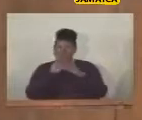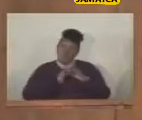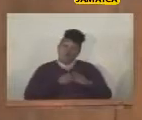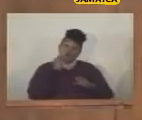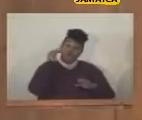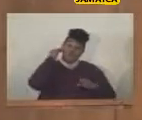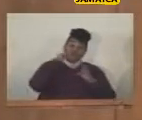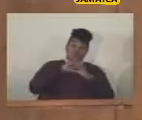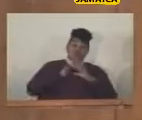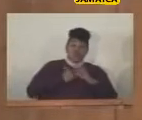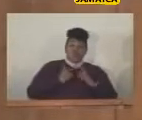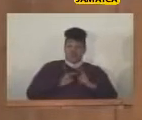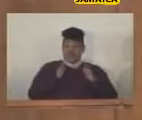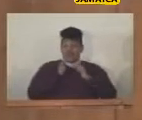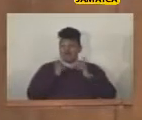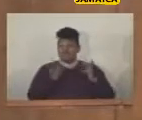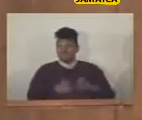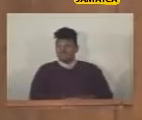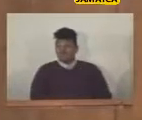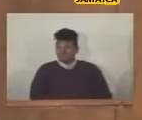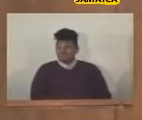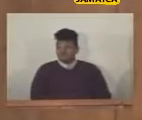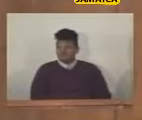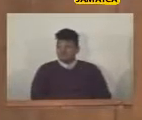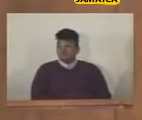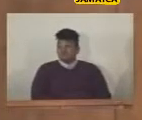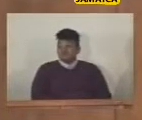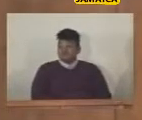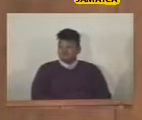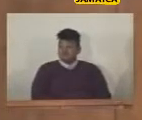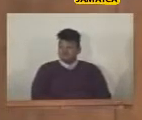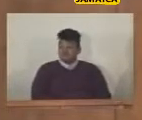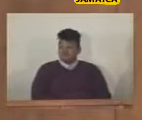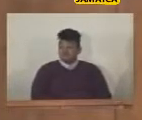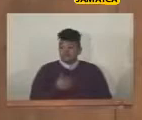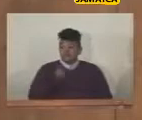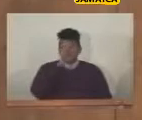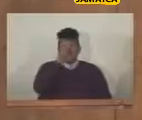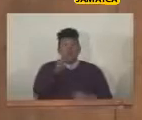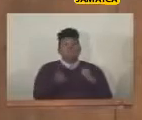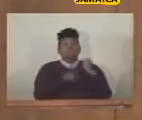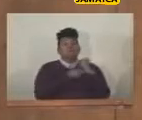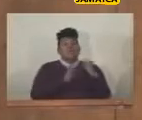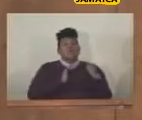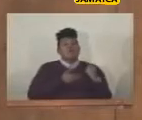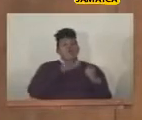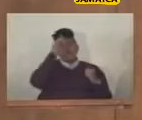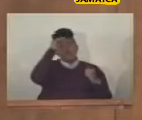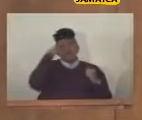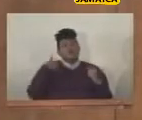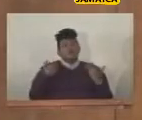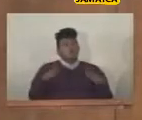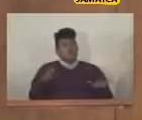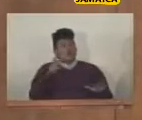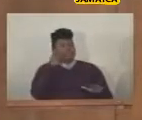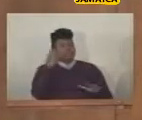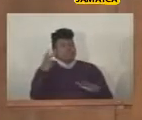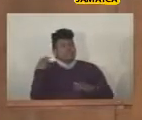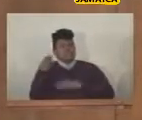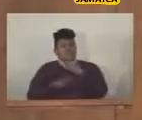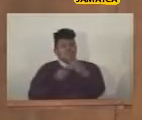Seems to be a competition now to see who will get the biggest night or funeral. I urge the young people, choose